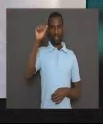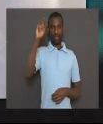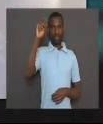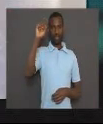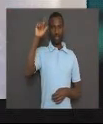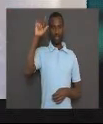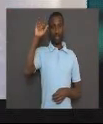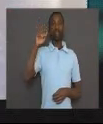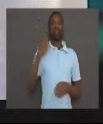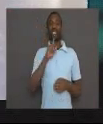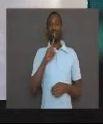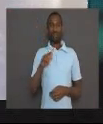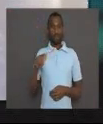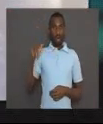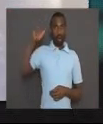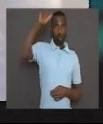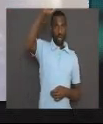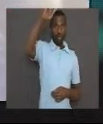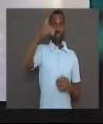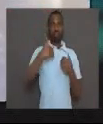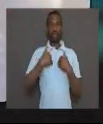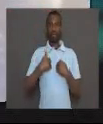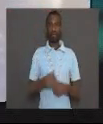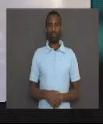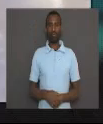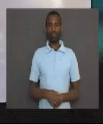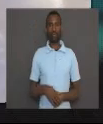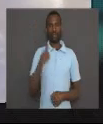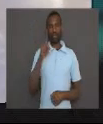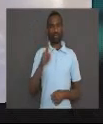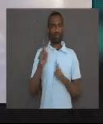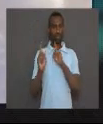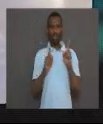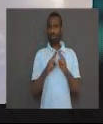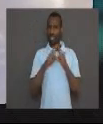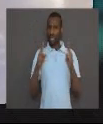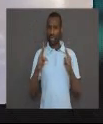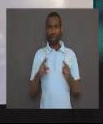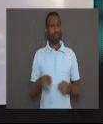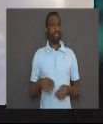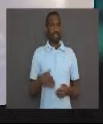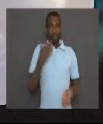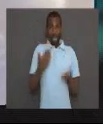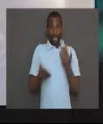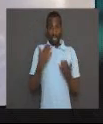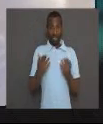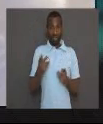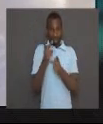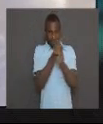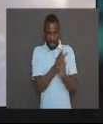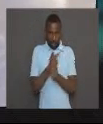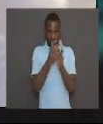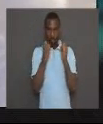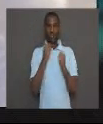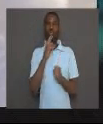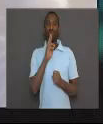Successful flight requires a delicate balance of airflow to maintain a steady path.